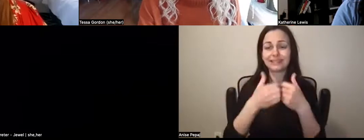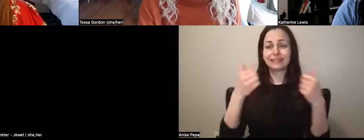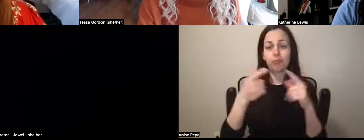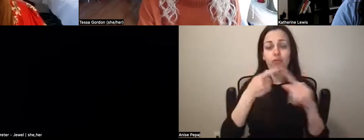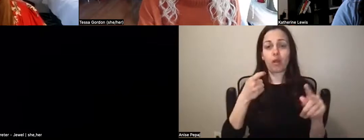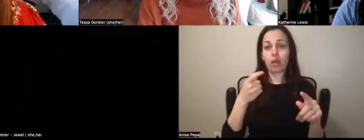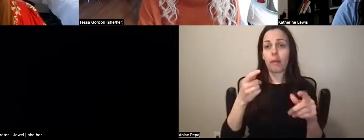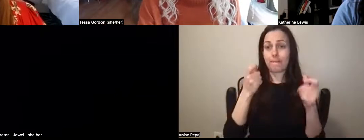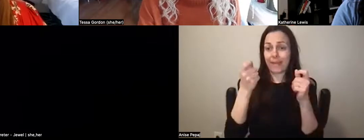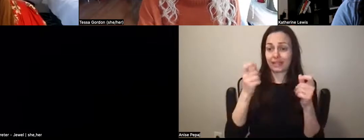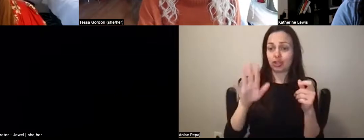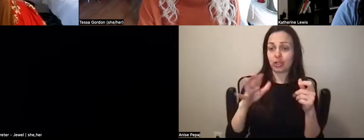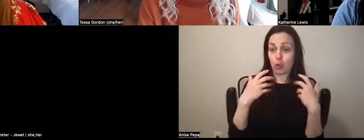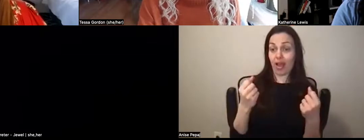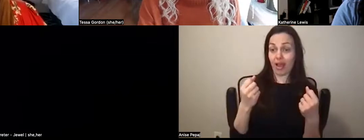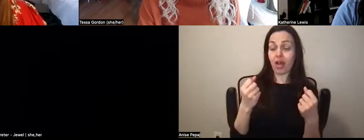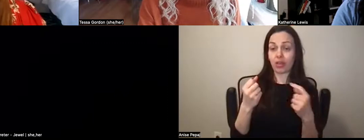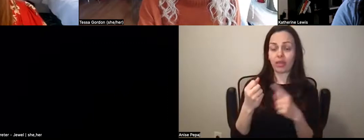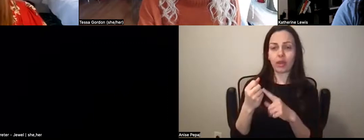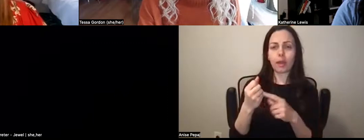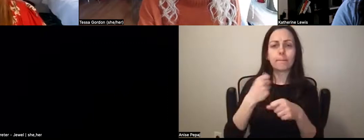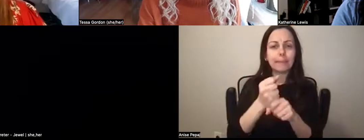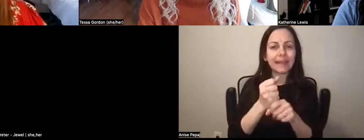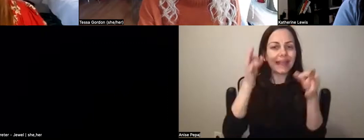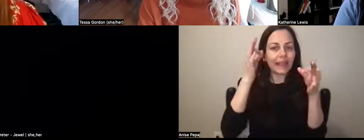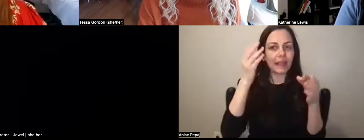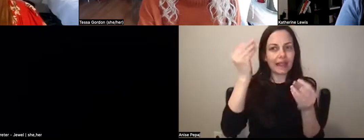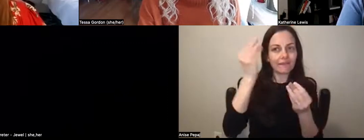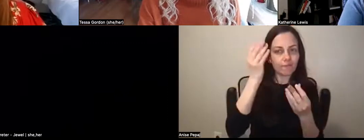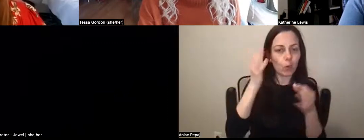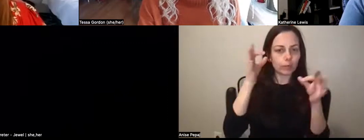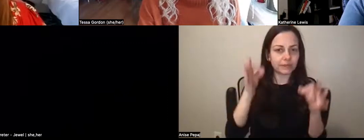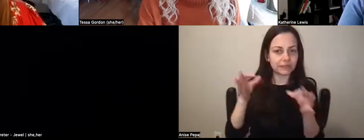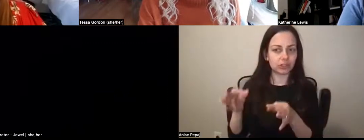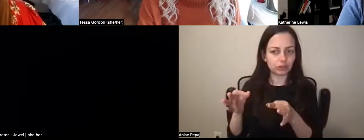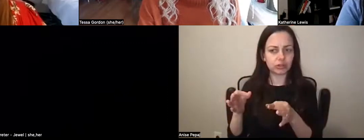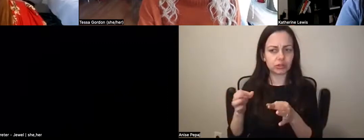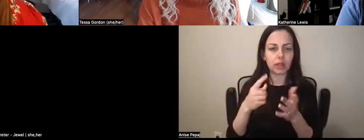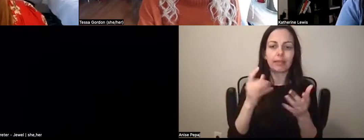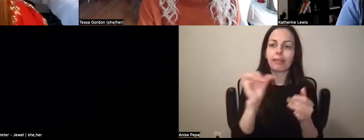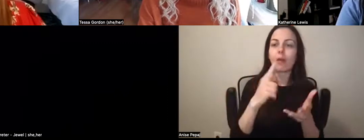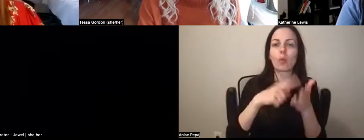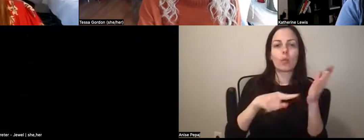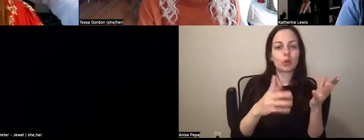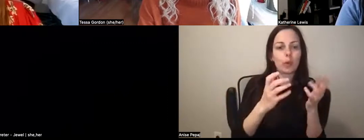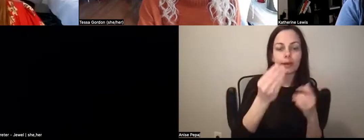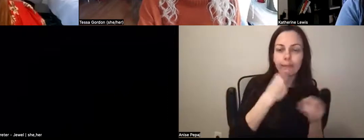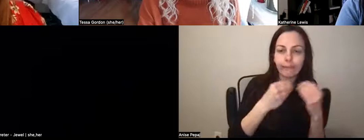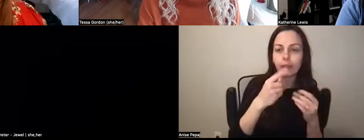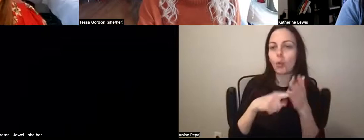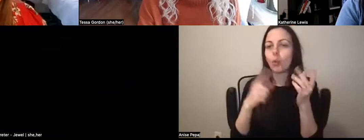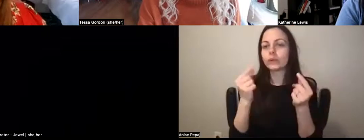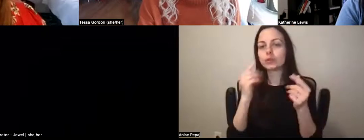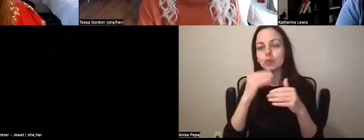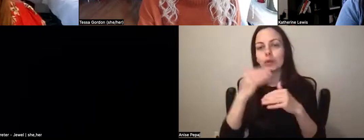is making informed decisions about what you want to eat, what you want to do the next day, and how you can plan for the future